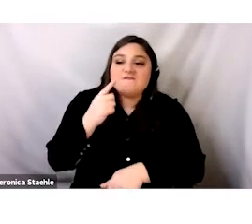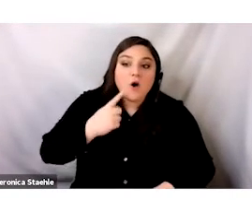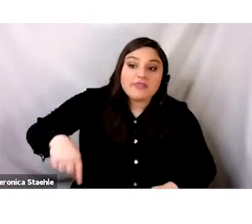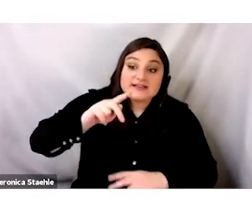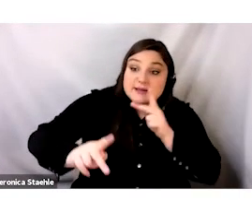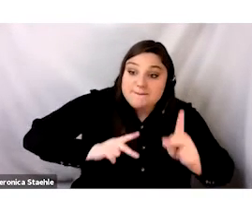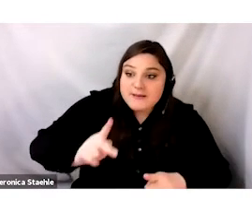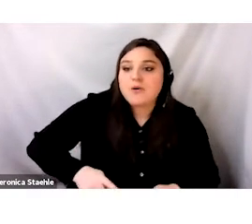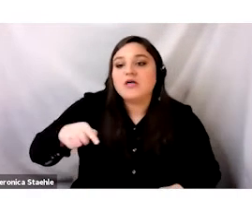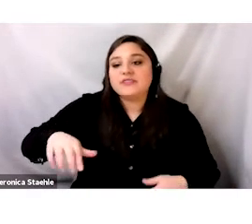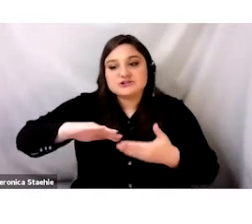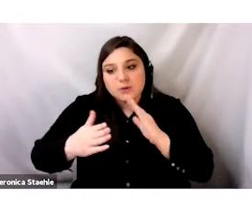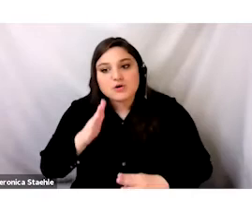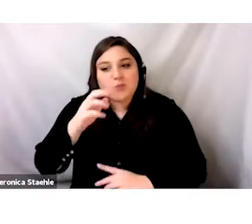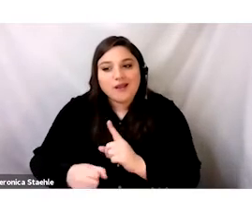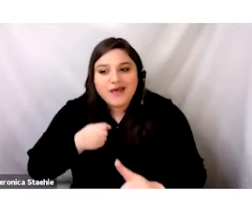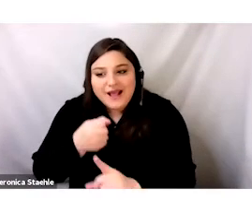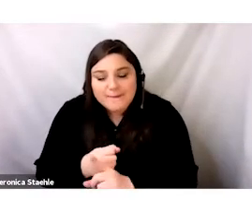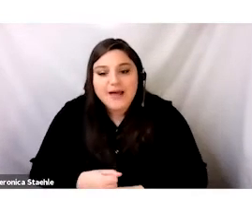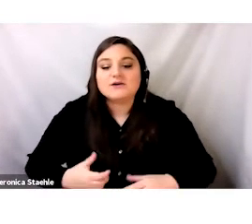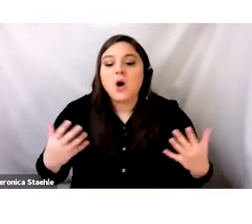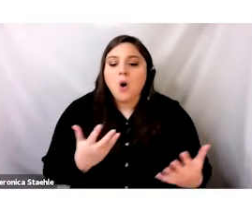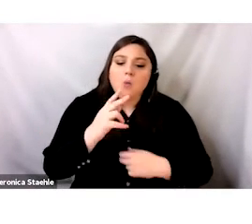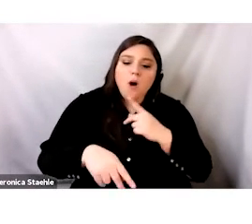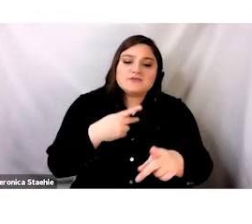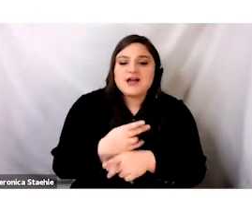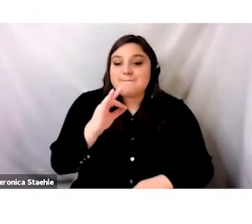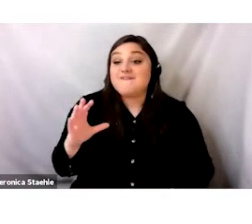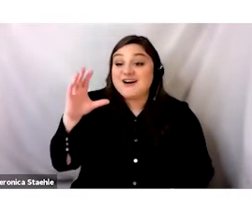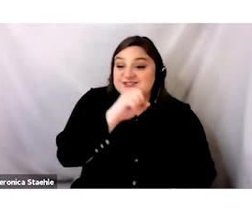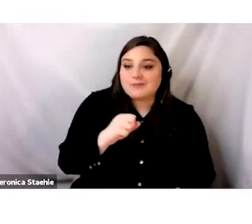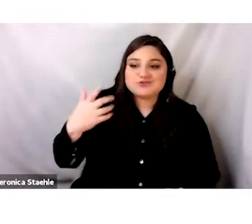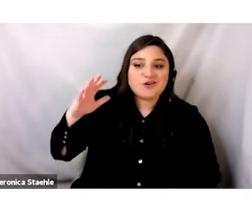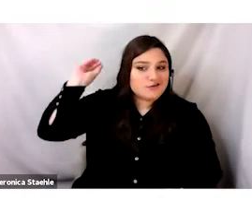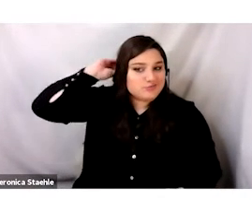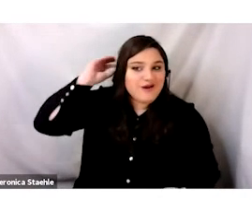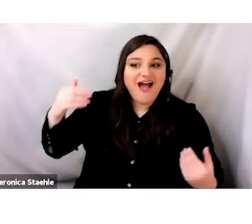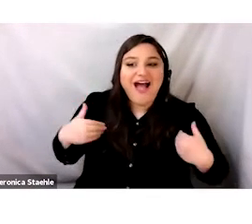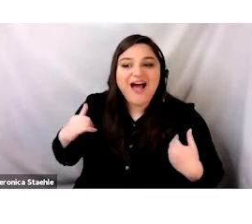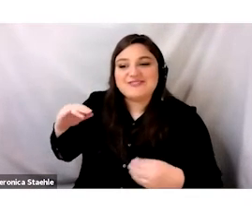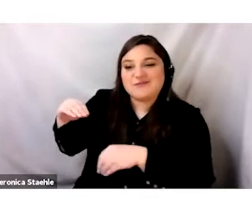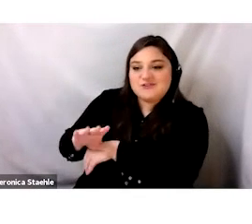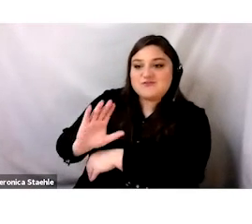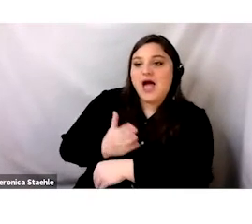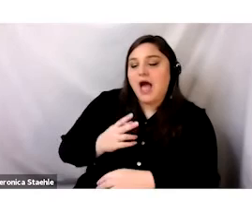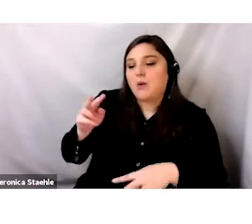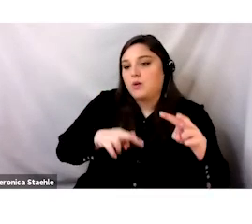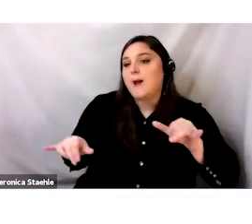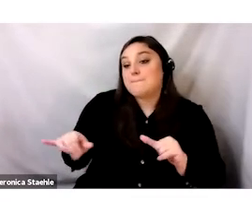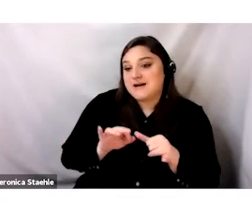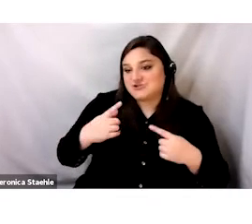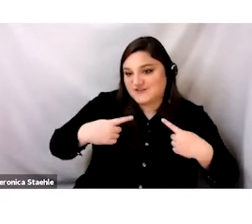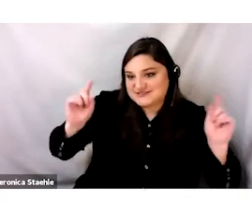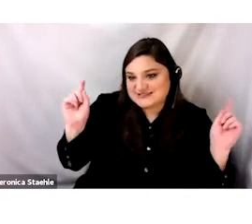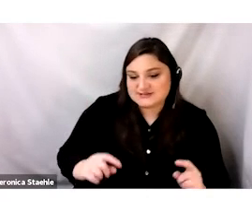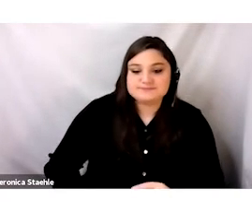project impacts? What assumptions have we built into our metrics of success? We also, again, I spoke to this